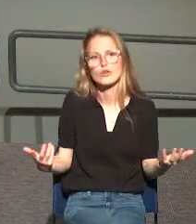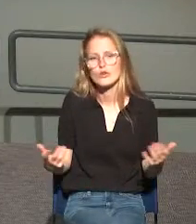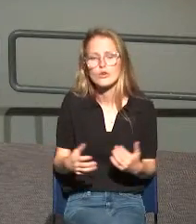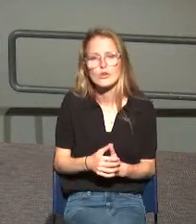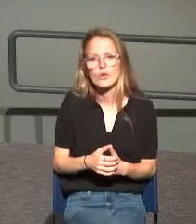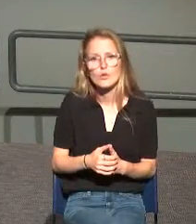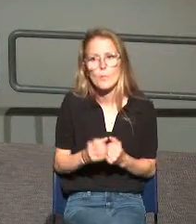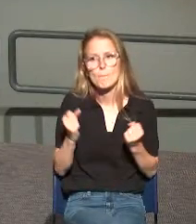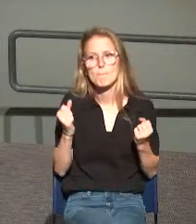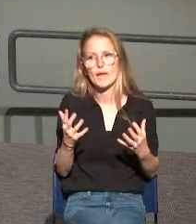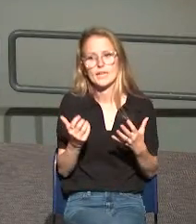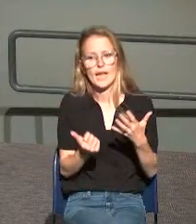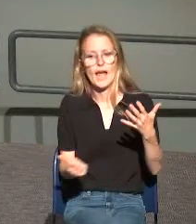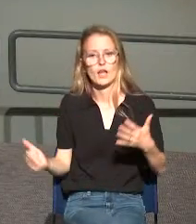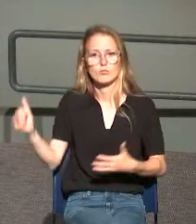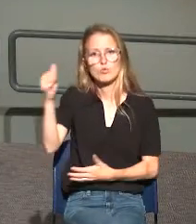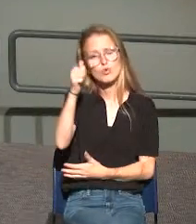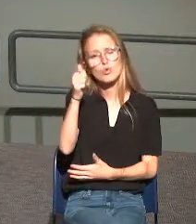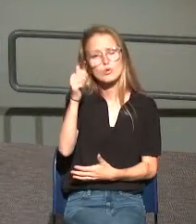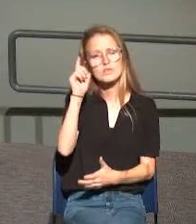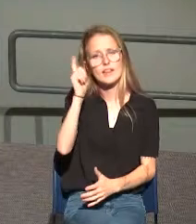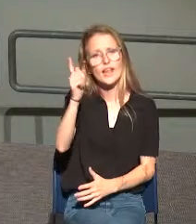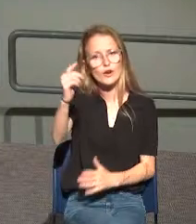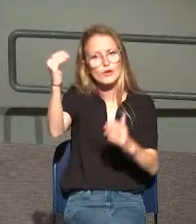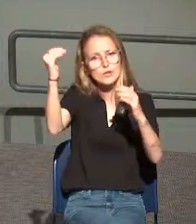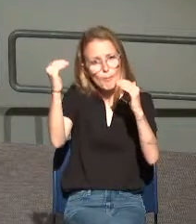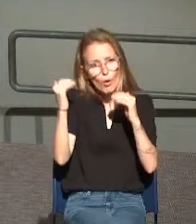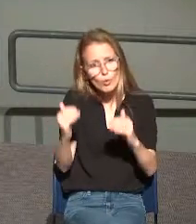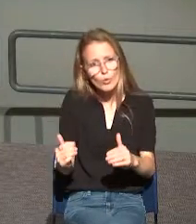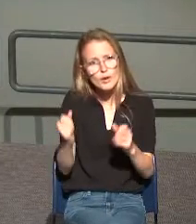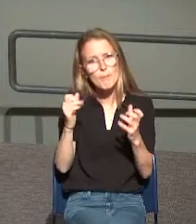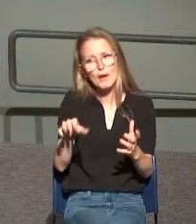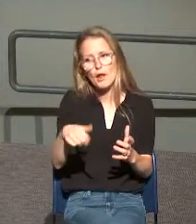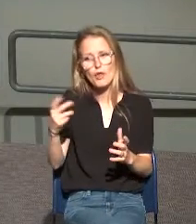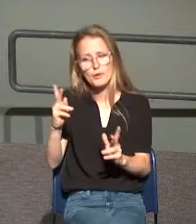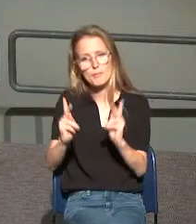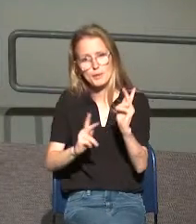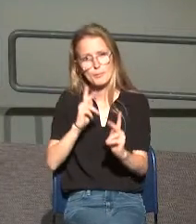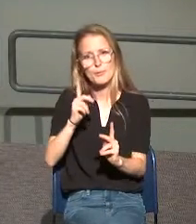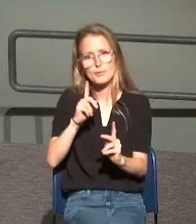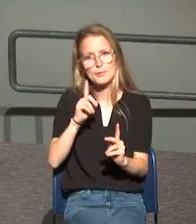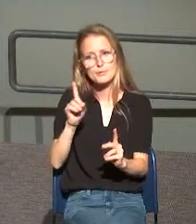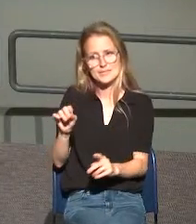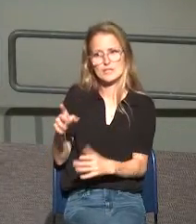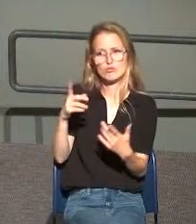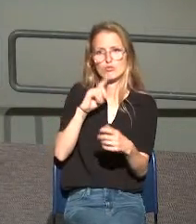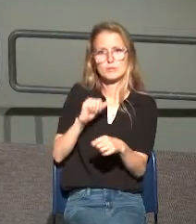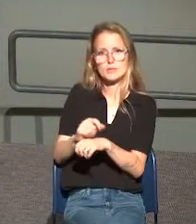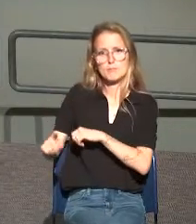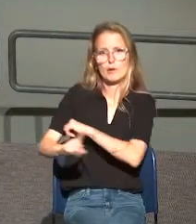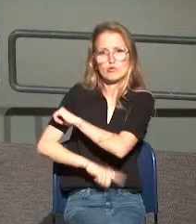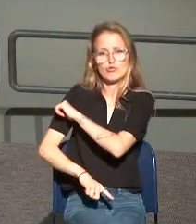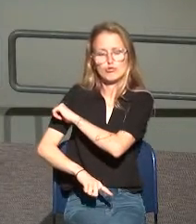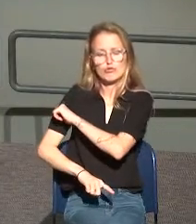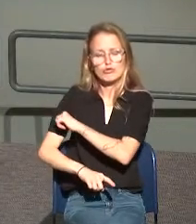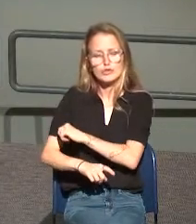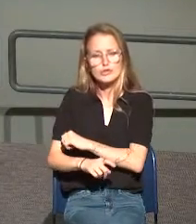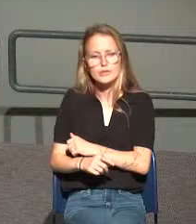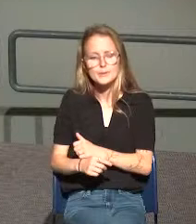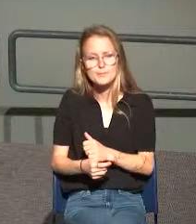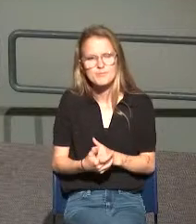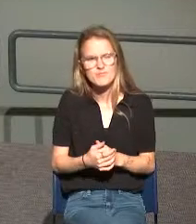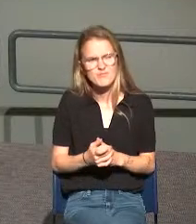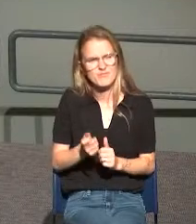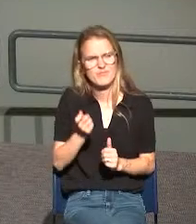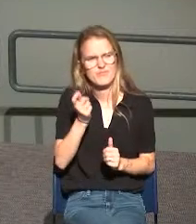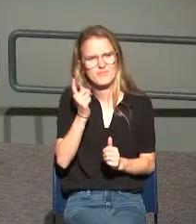Several admirals were eventually demoted, and some other people were reprimanded. But